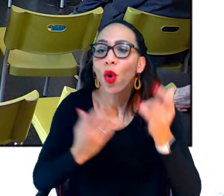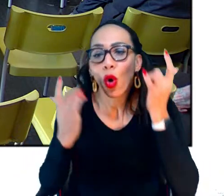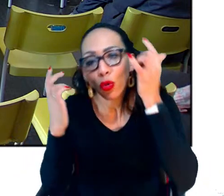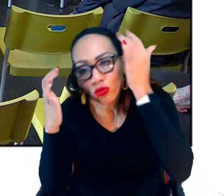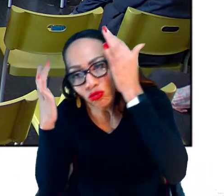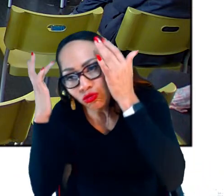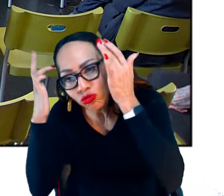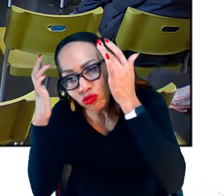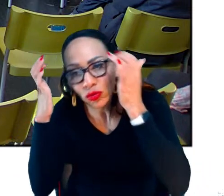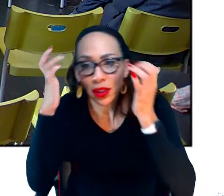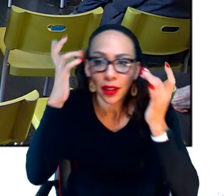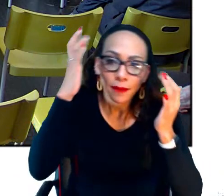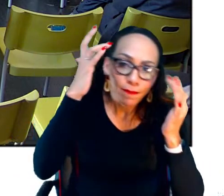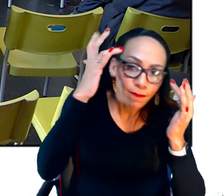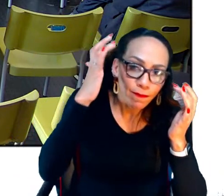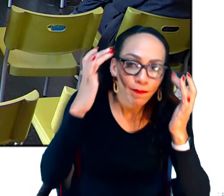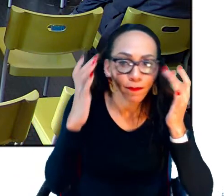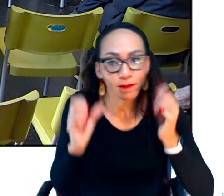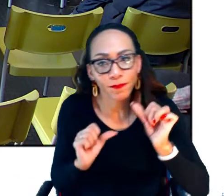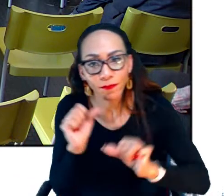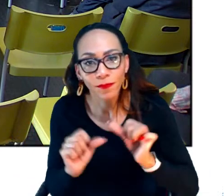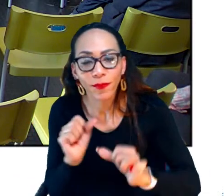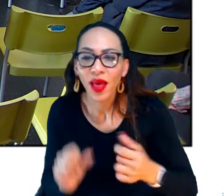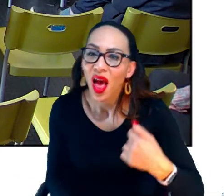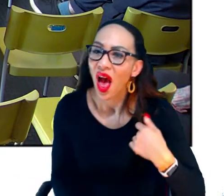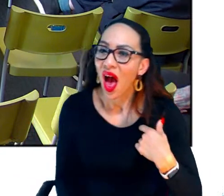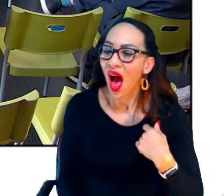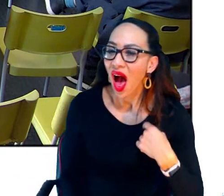bursts. So I'll have a bit where I'm